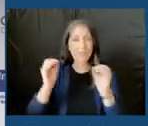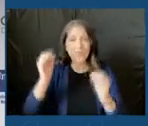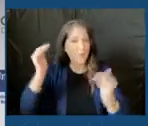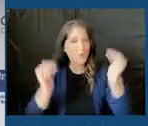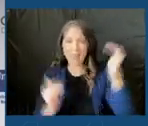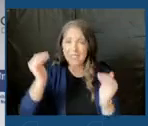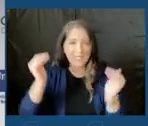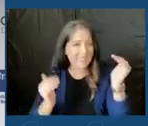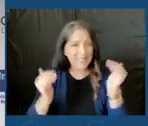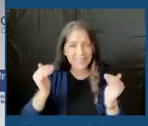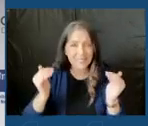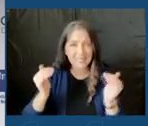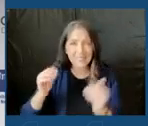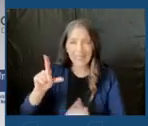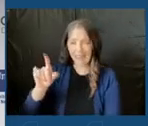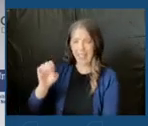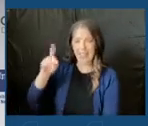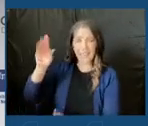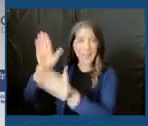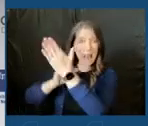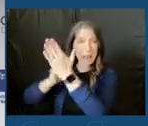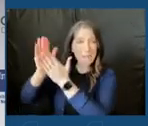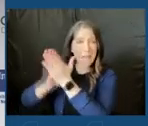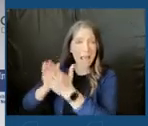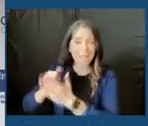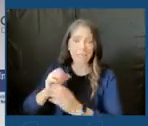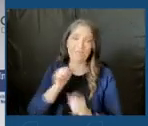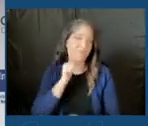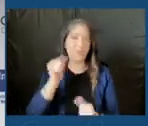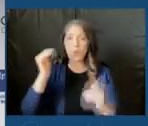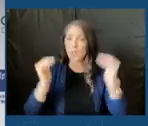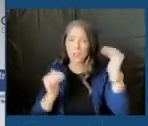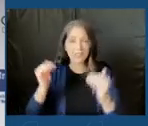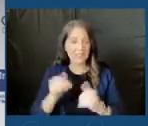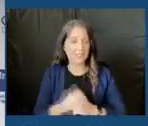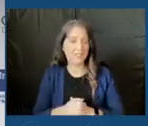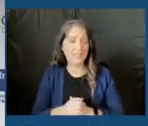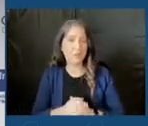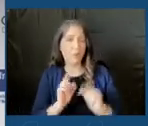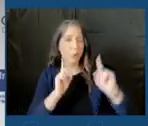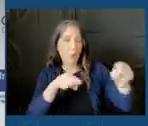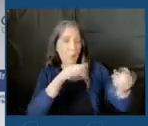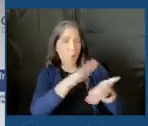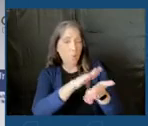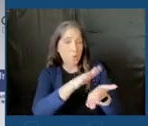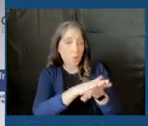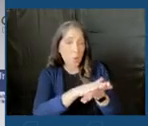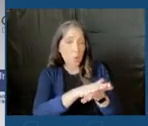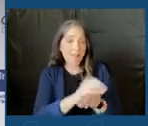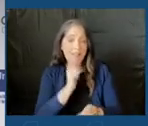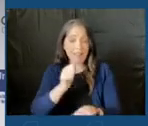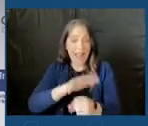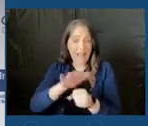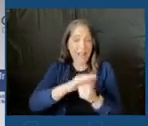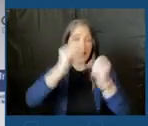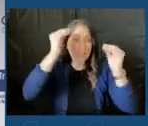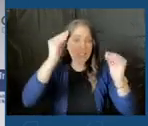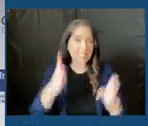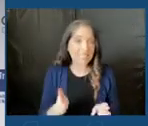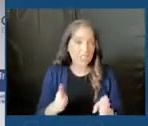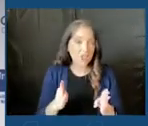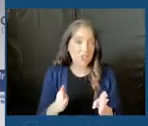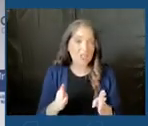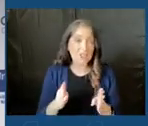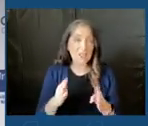injustice. Going to a school where there's not enough teachers and the classrooms are crowded and the paint is chipping off